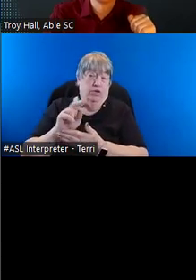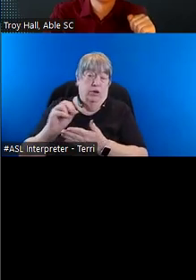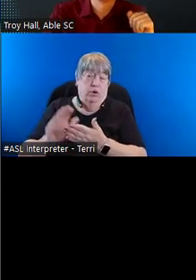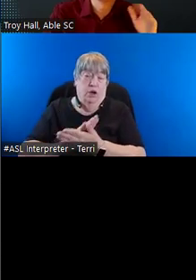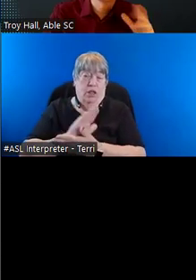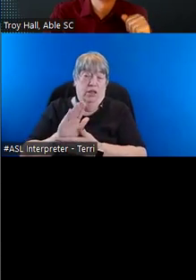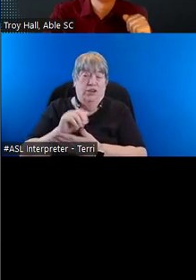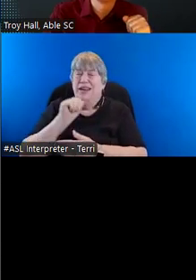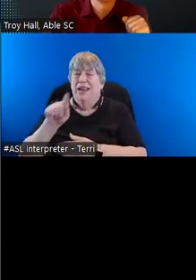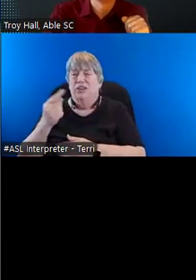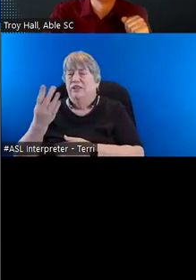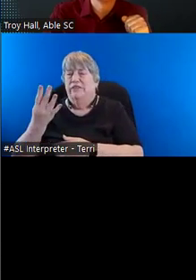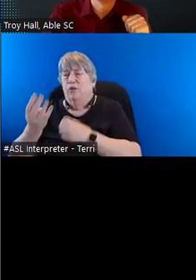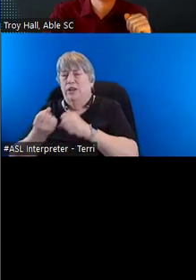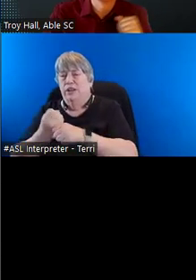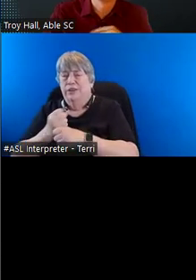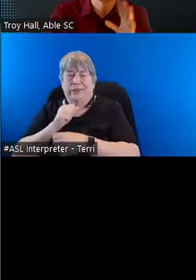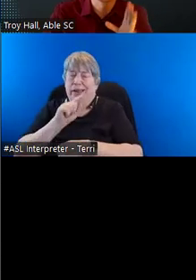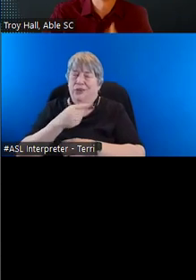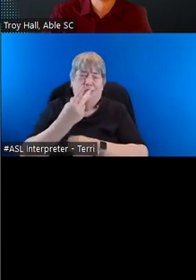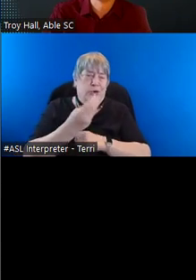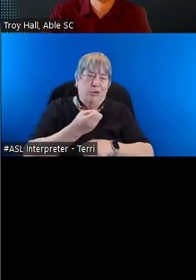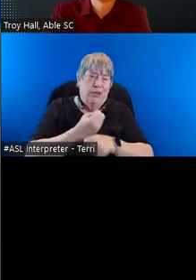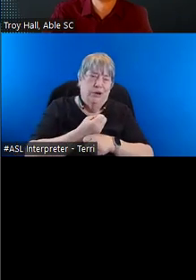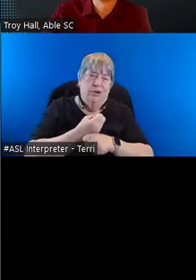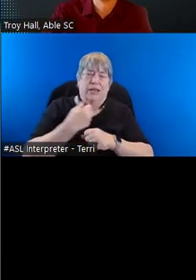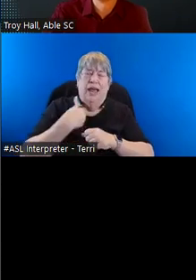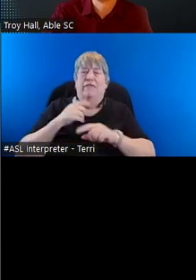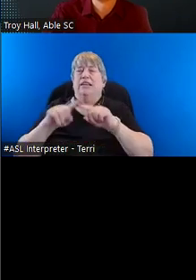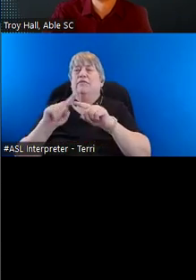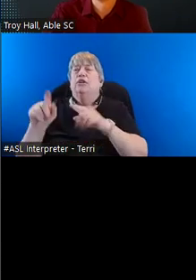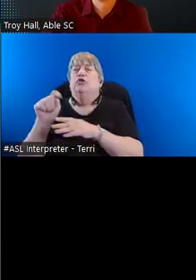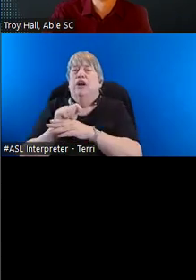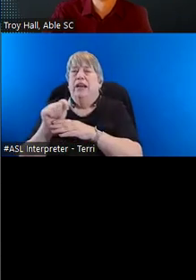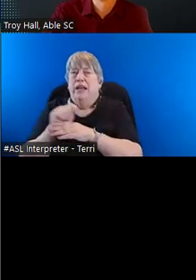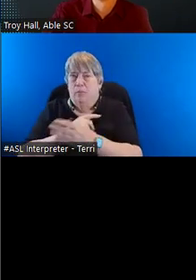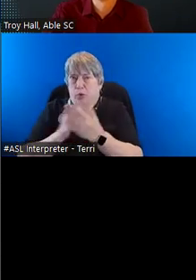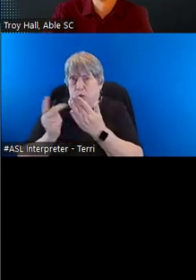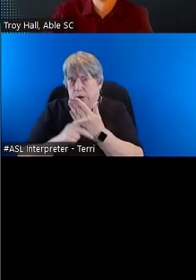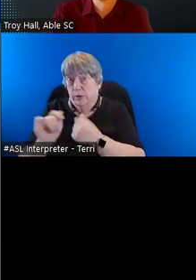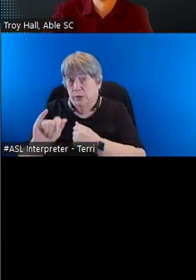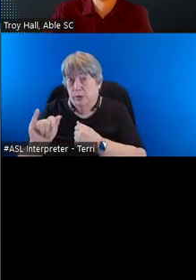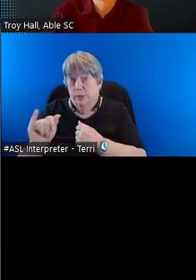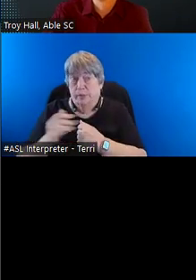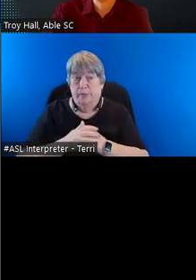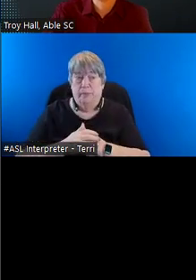4-year university, not just a 2-year university. There's lots of training opportunities that fall under this.